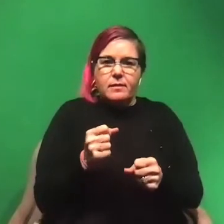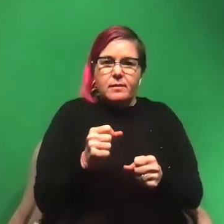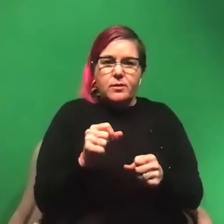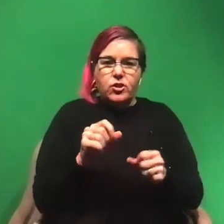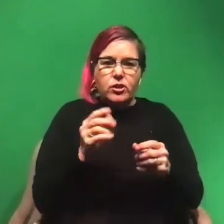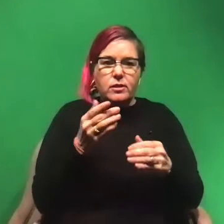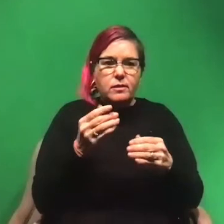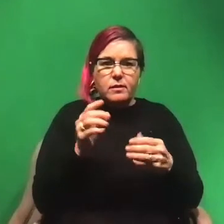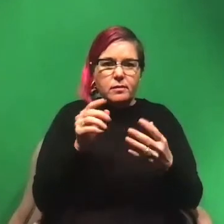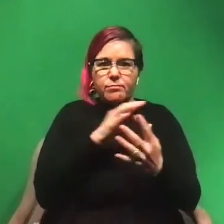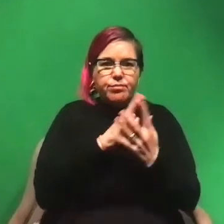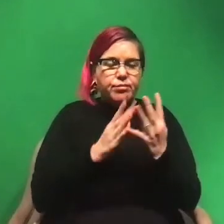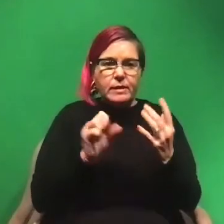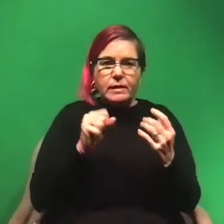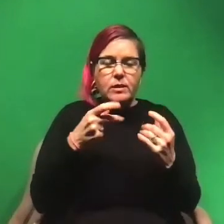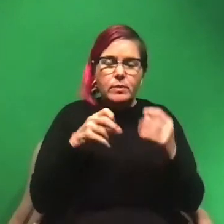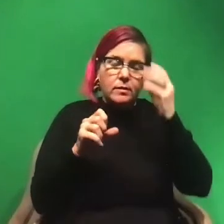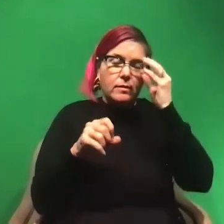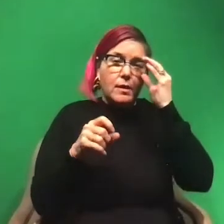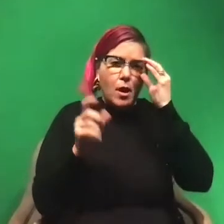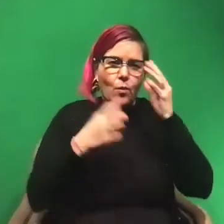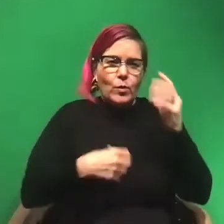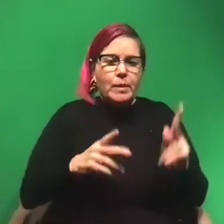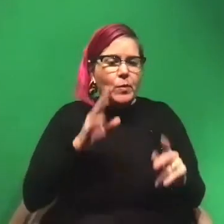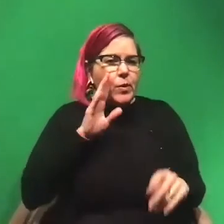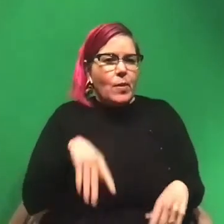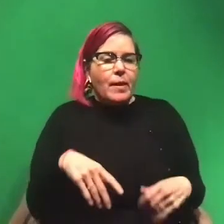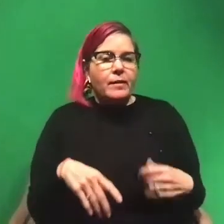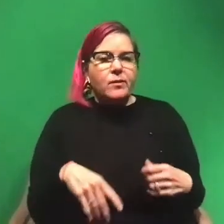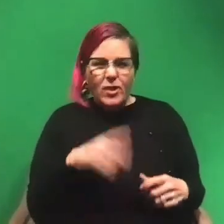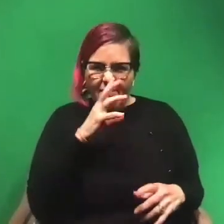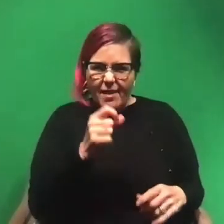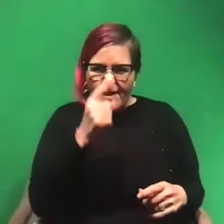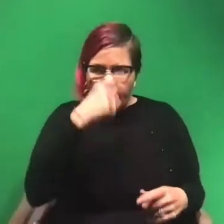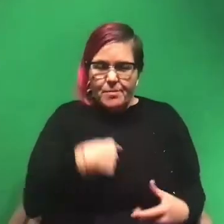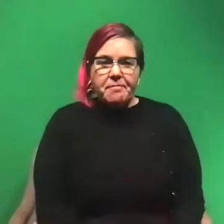So I wish a lot of people would know that, and to me, that's fascinating.